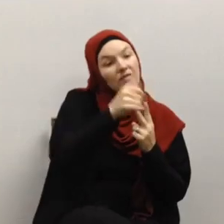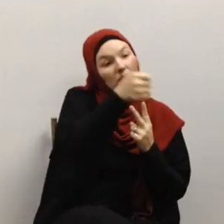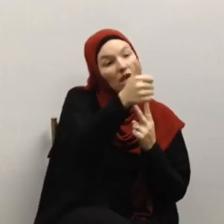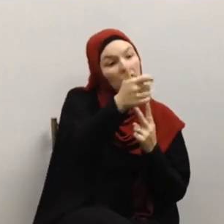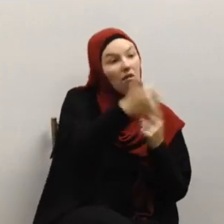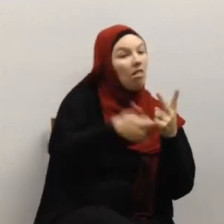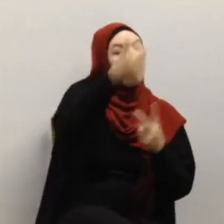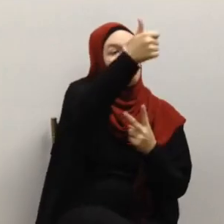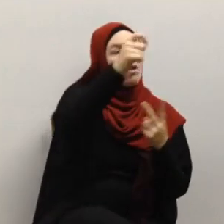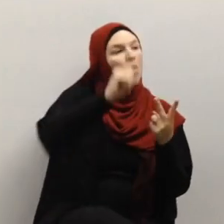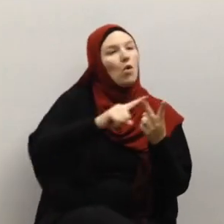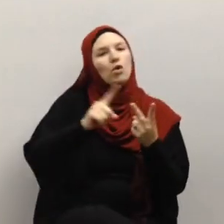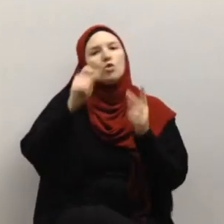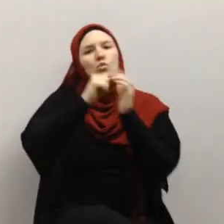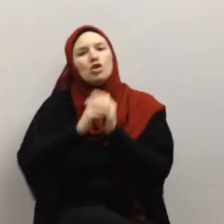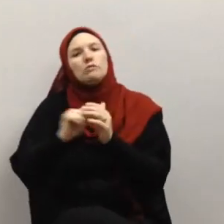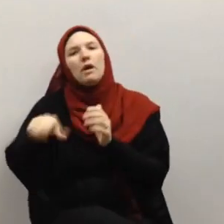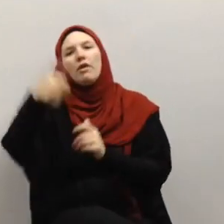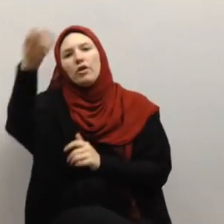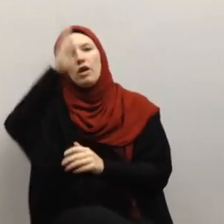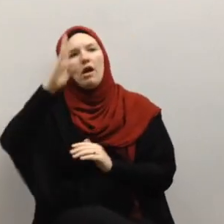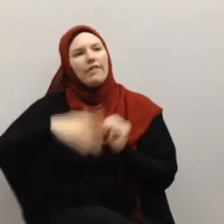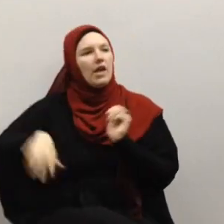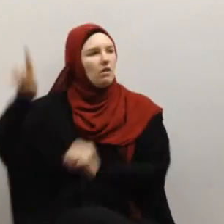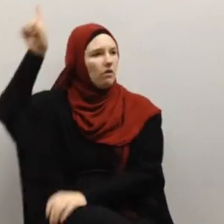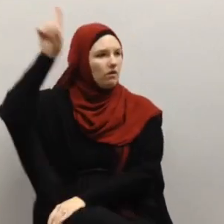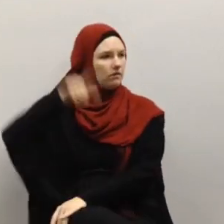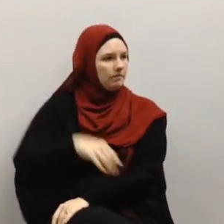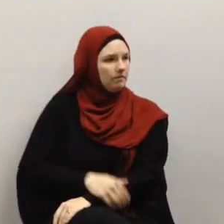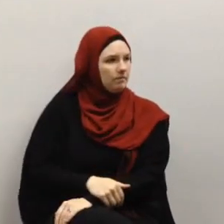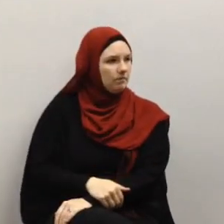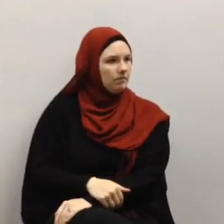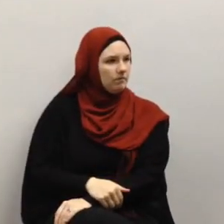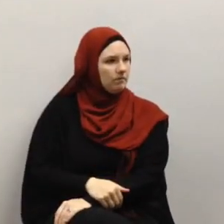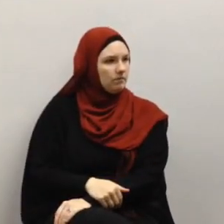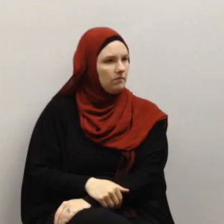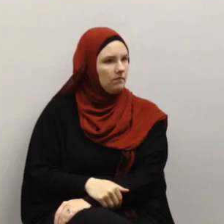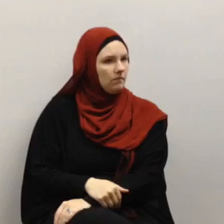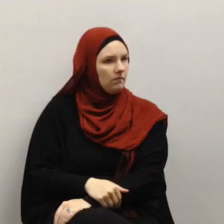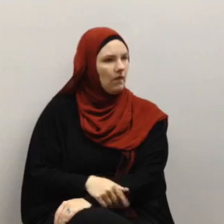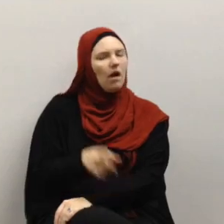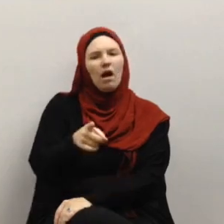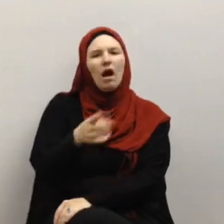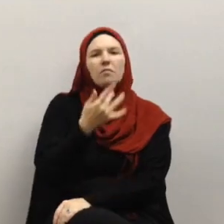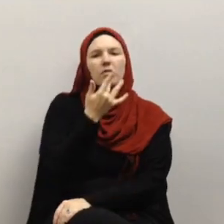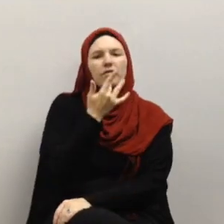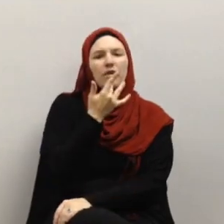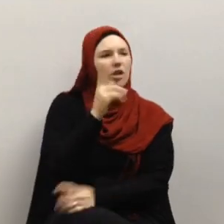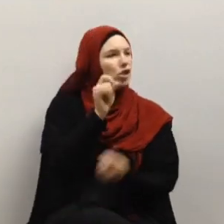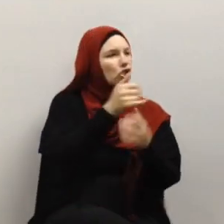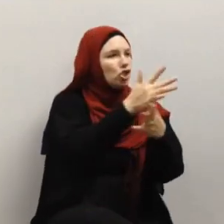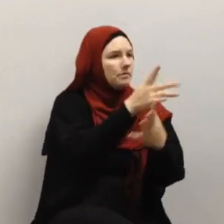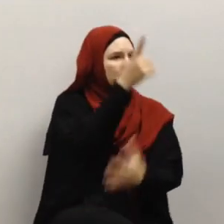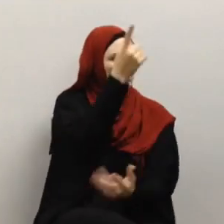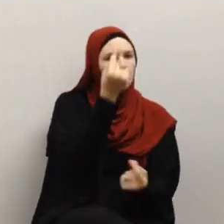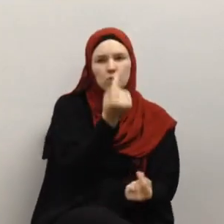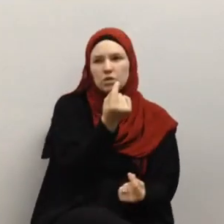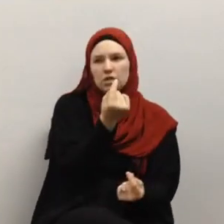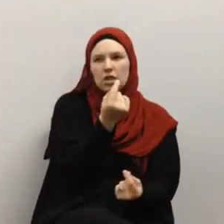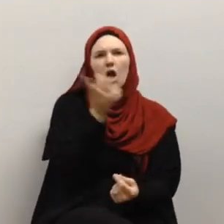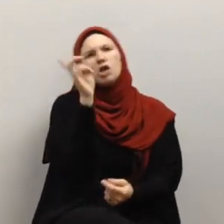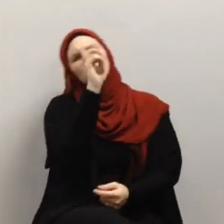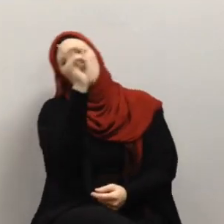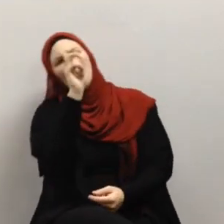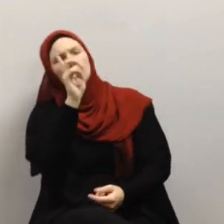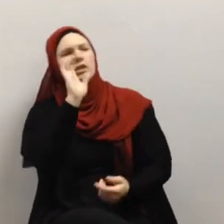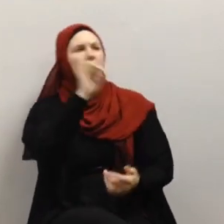God other than Allah. Everybody has a reference. Look at Germany, what they are doing. This is democracy. Look at the US, this